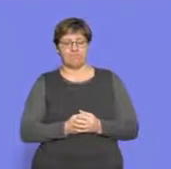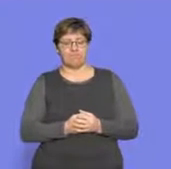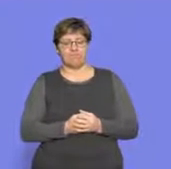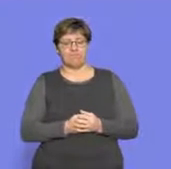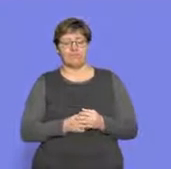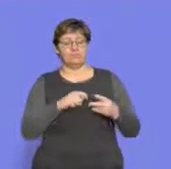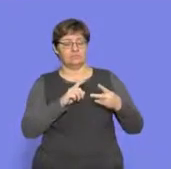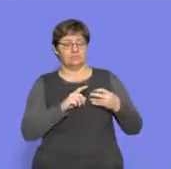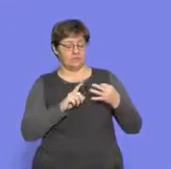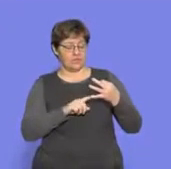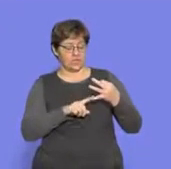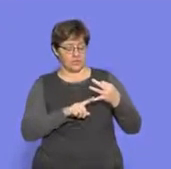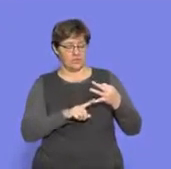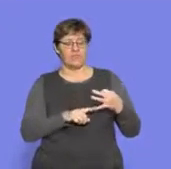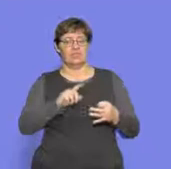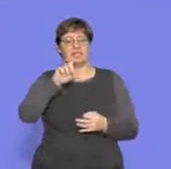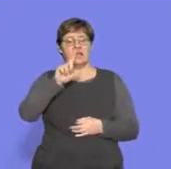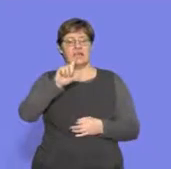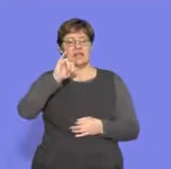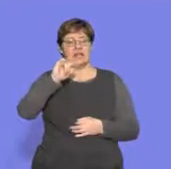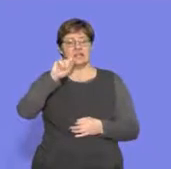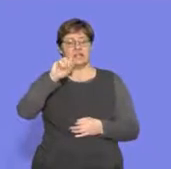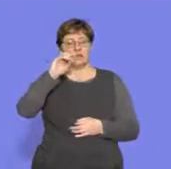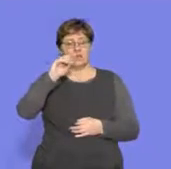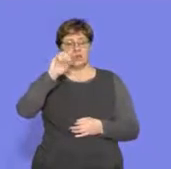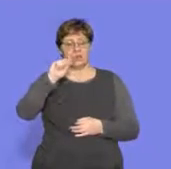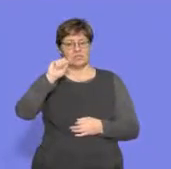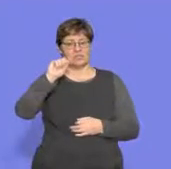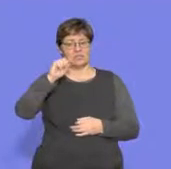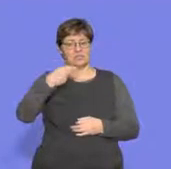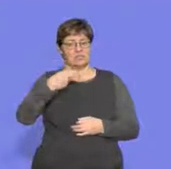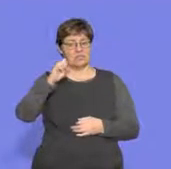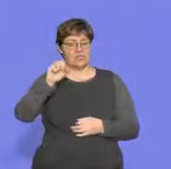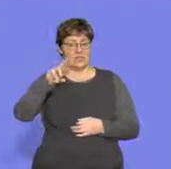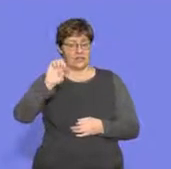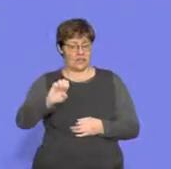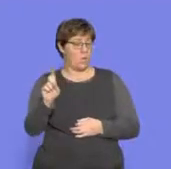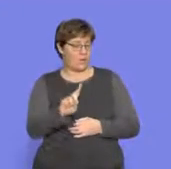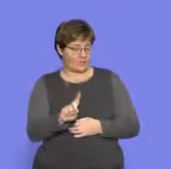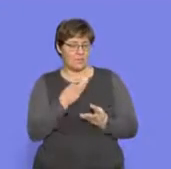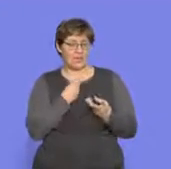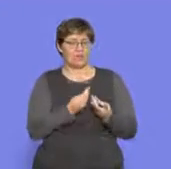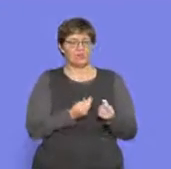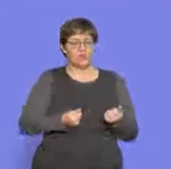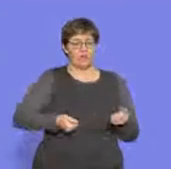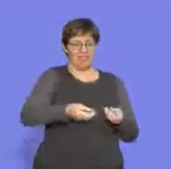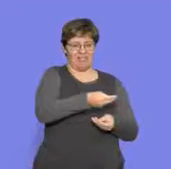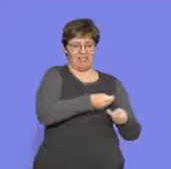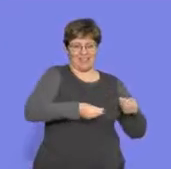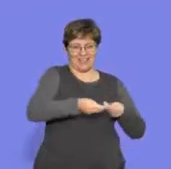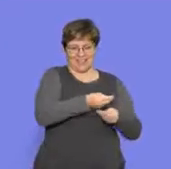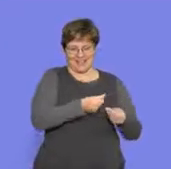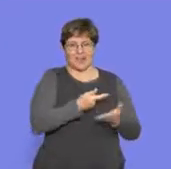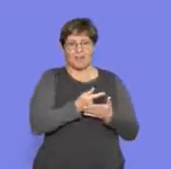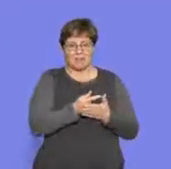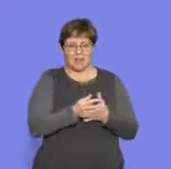We then go on to the third component, which is called the lithosphere. And if we look at litho, it refers to the soil. So this is the